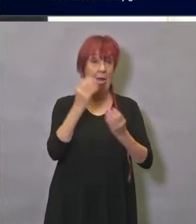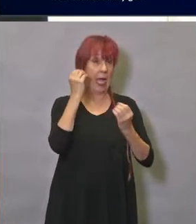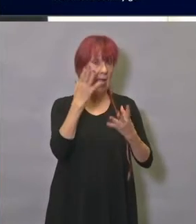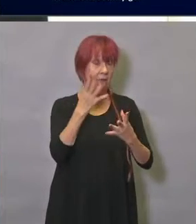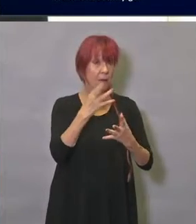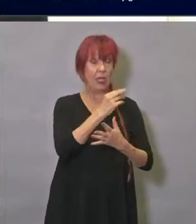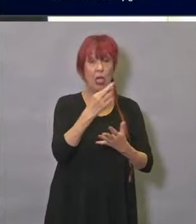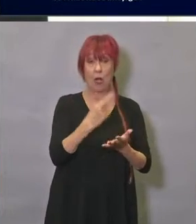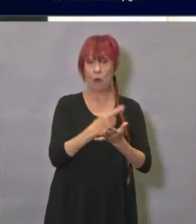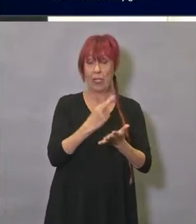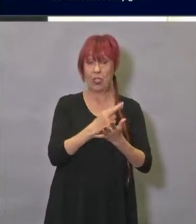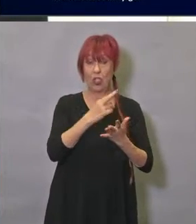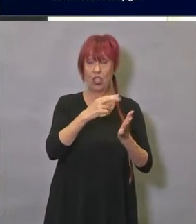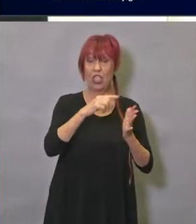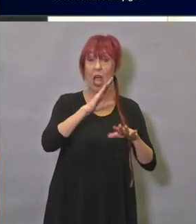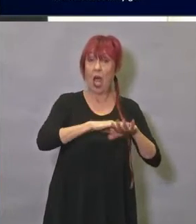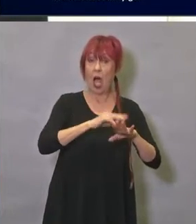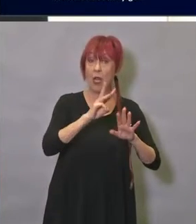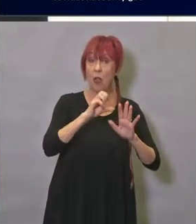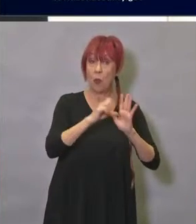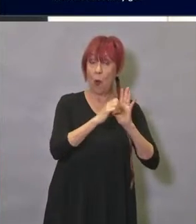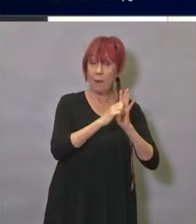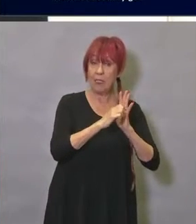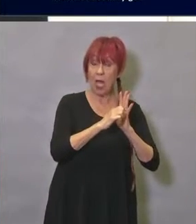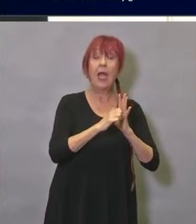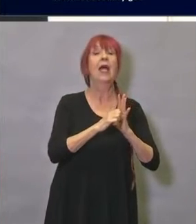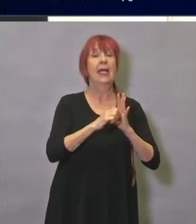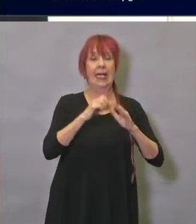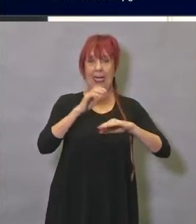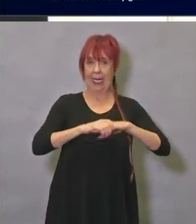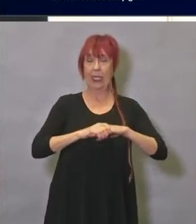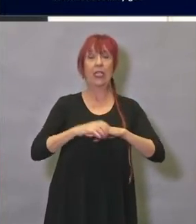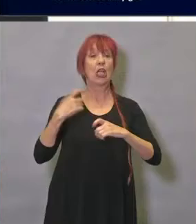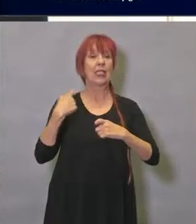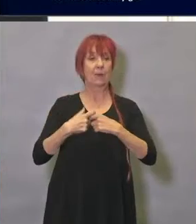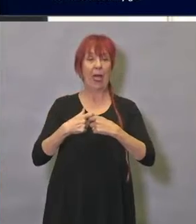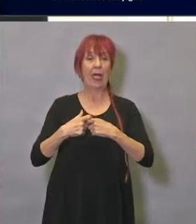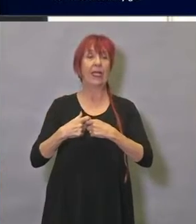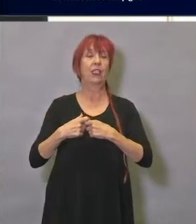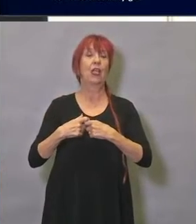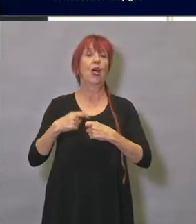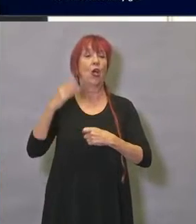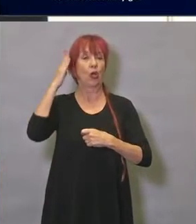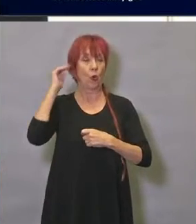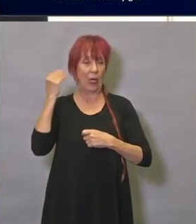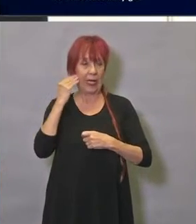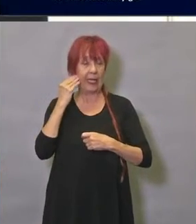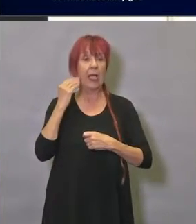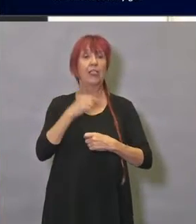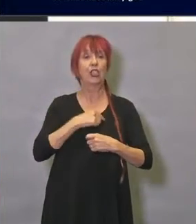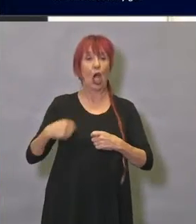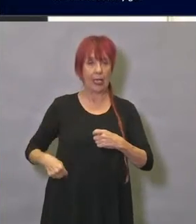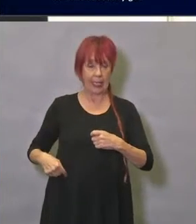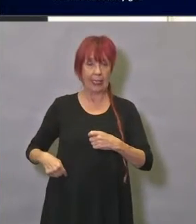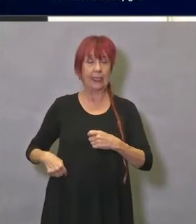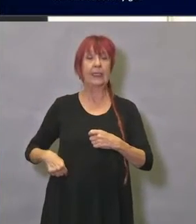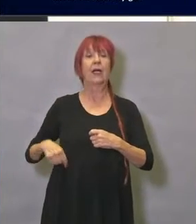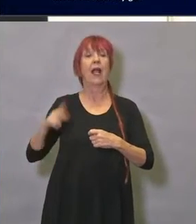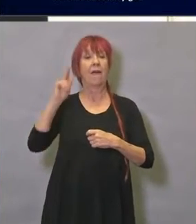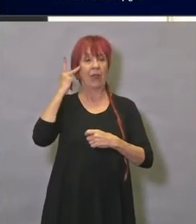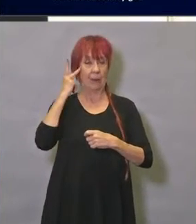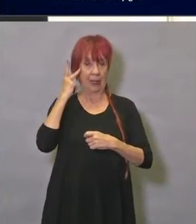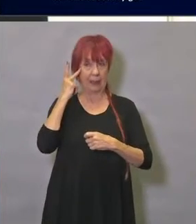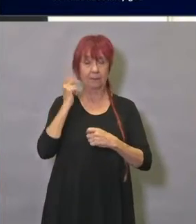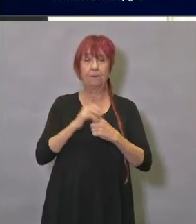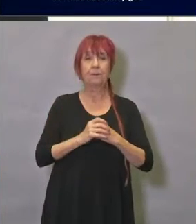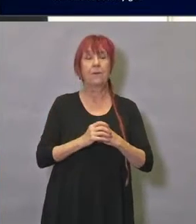and resources on this website are available in English, Spanish, Chinese, Korean, Tagalog, and Armenian. Our community partners